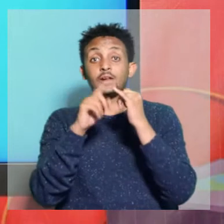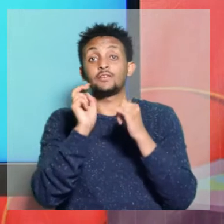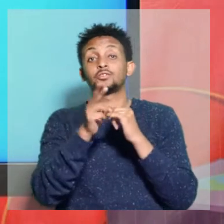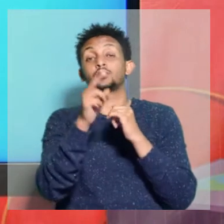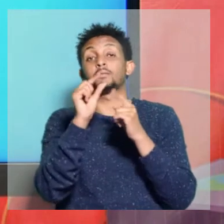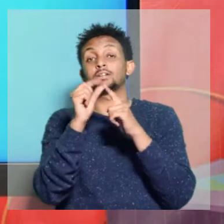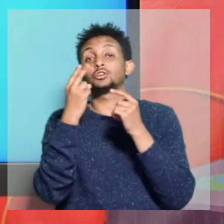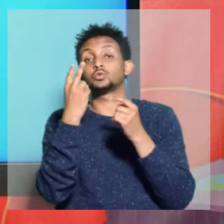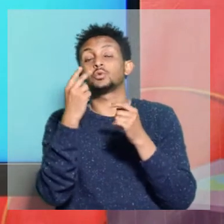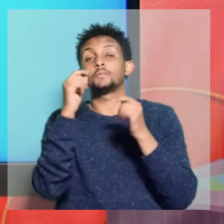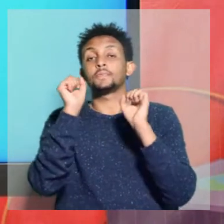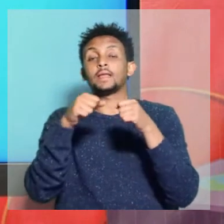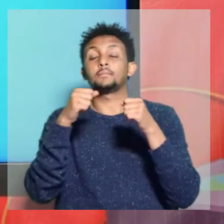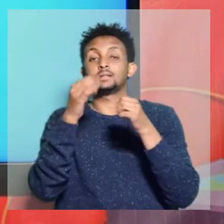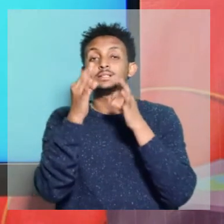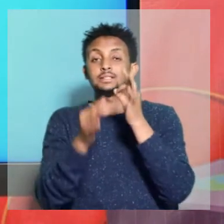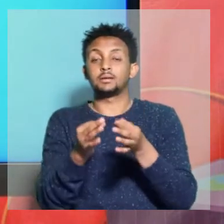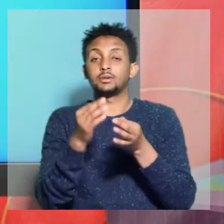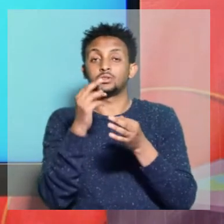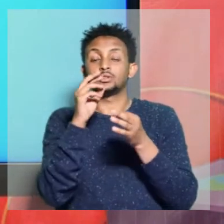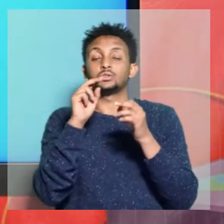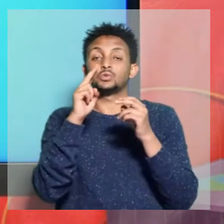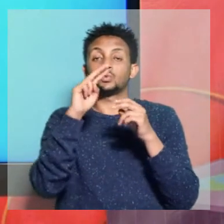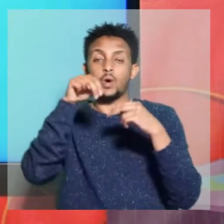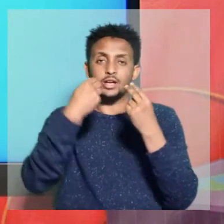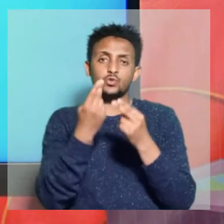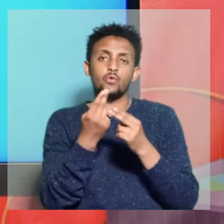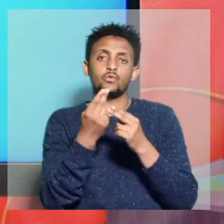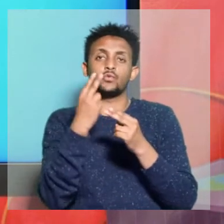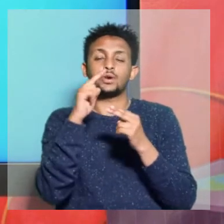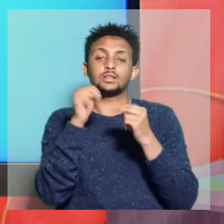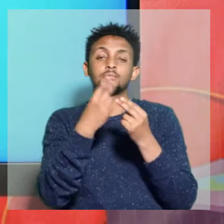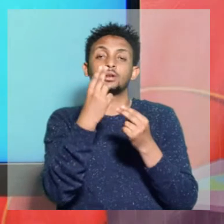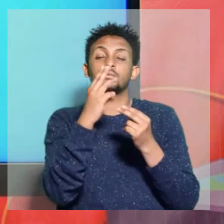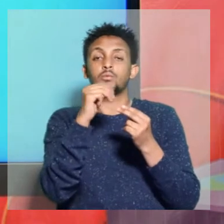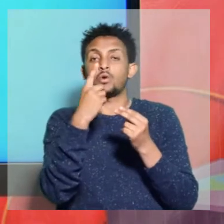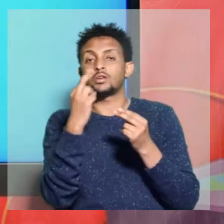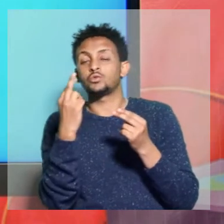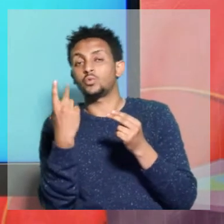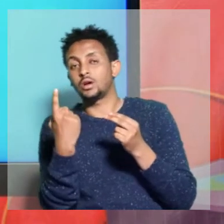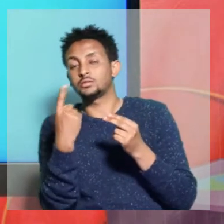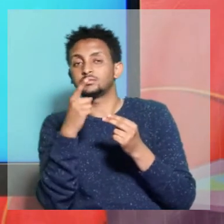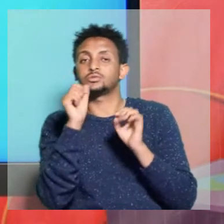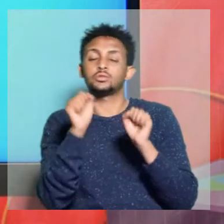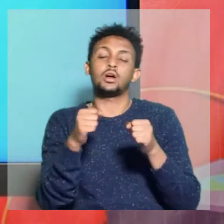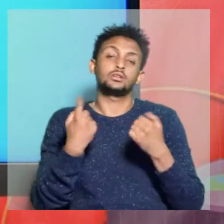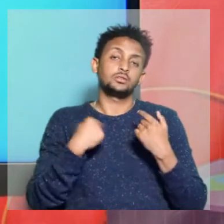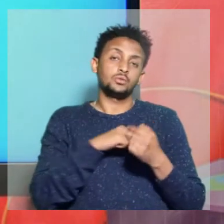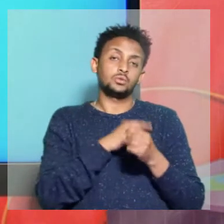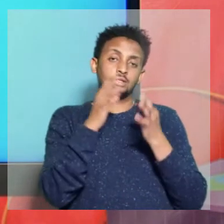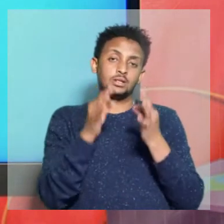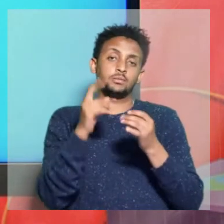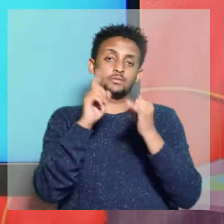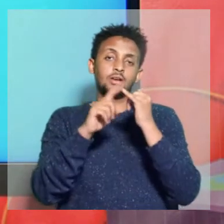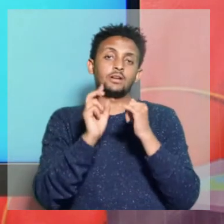velocity of particle 2 can be determined using twice of m1 u1 plus m2 minus m1 u2. This is how we determine